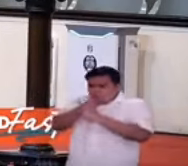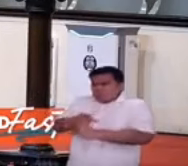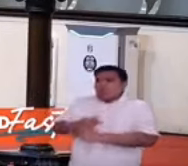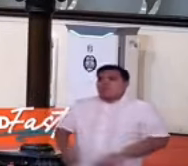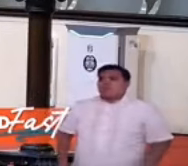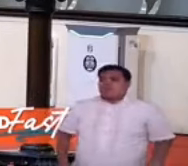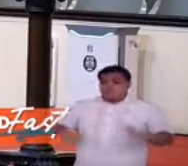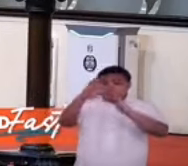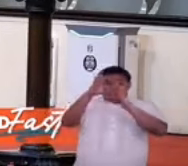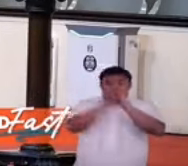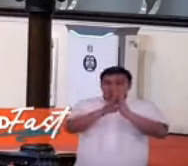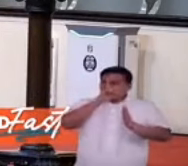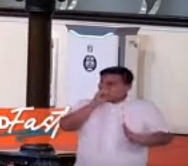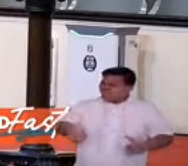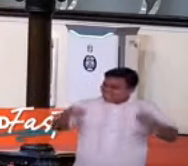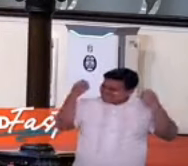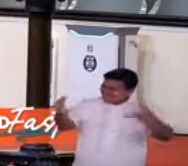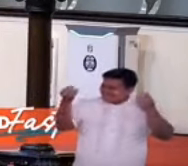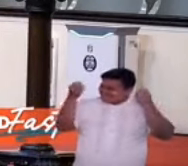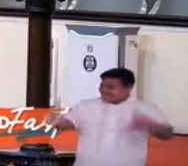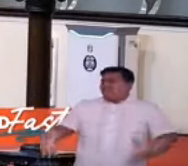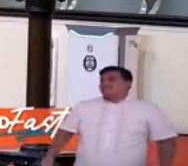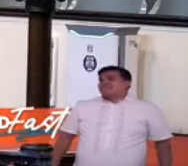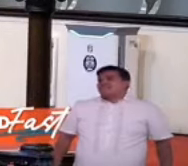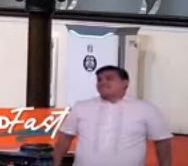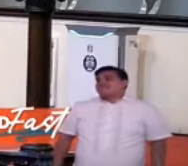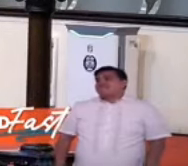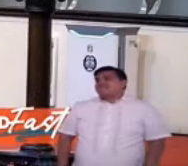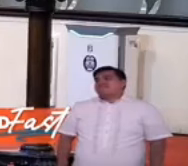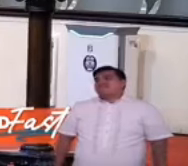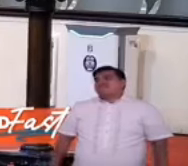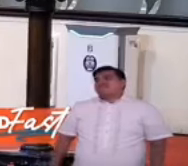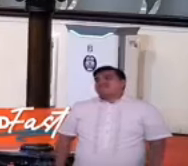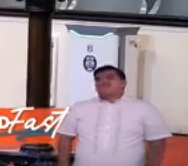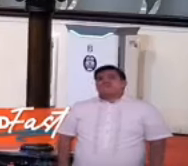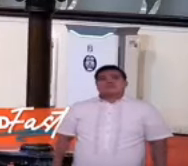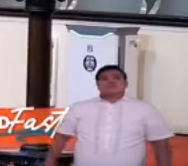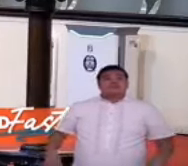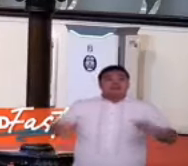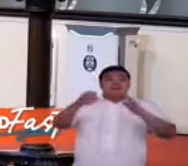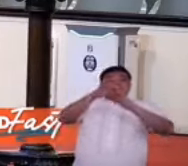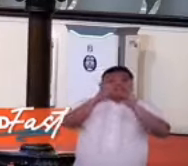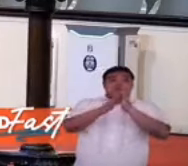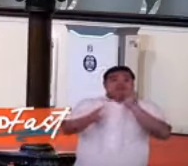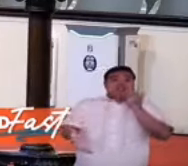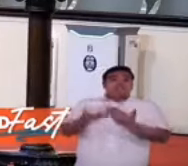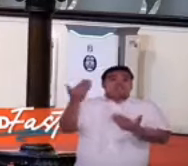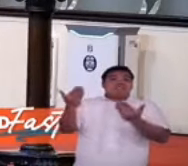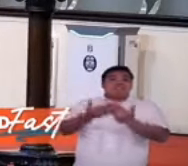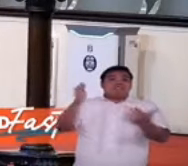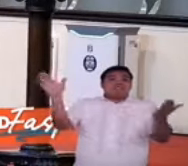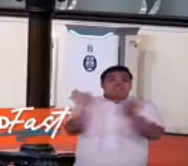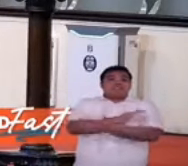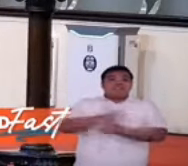than ever. Isud kaayo ang panahon karon. Instead of just scrolling there, why don't you read your Bible? Why don't